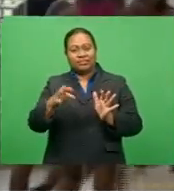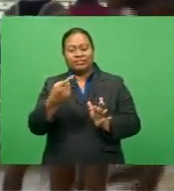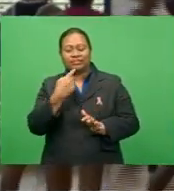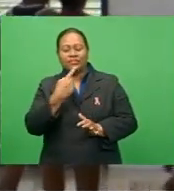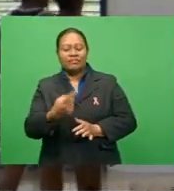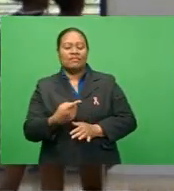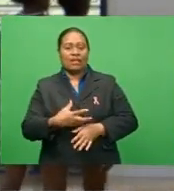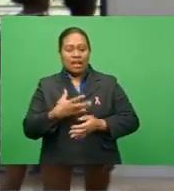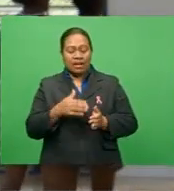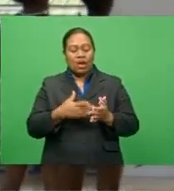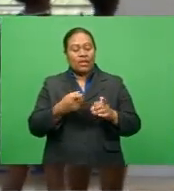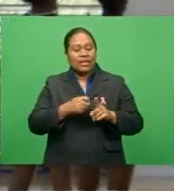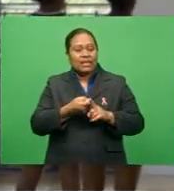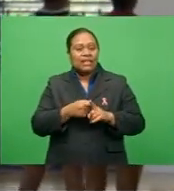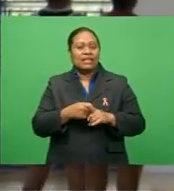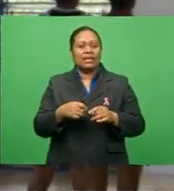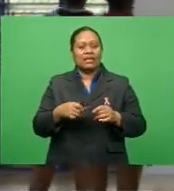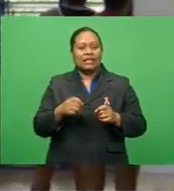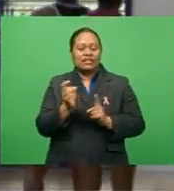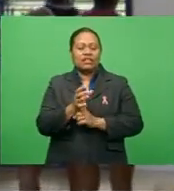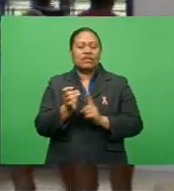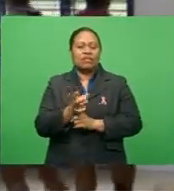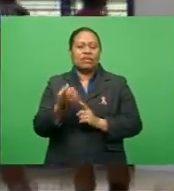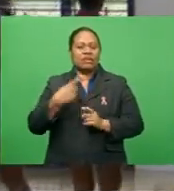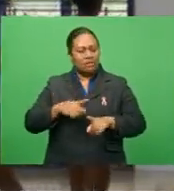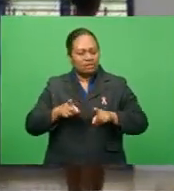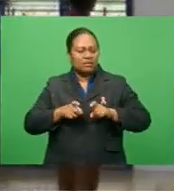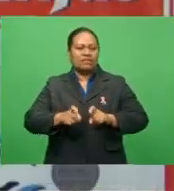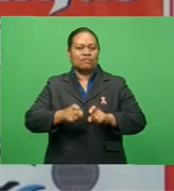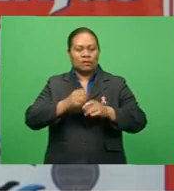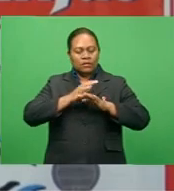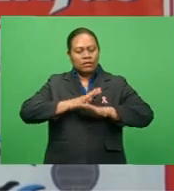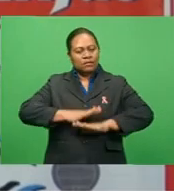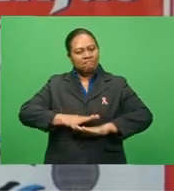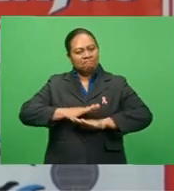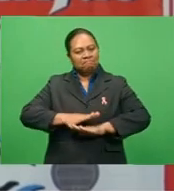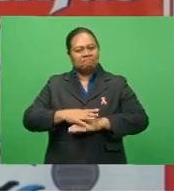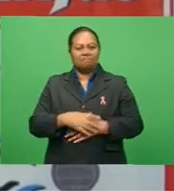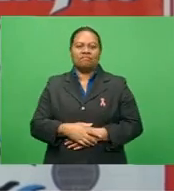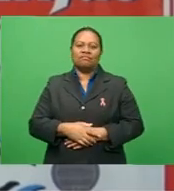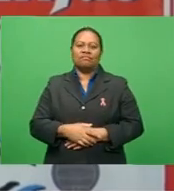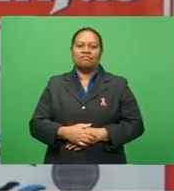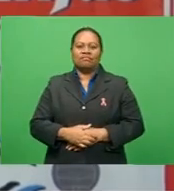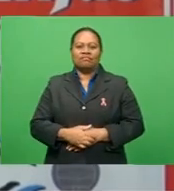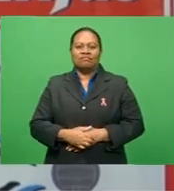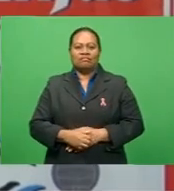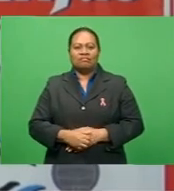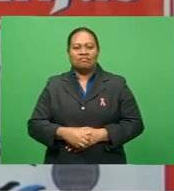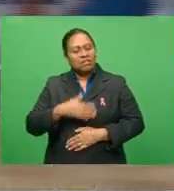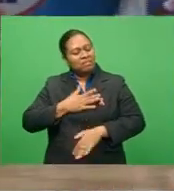key to handling pressure while on court is remaining calm. Keep calm and